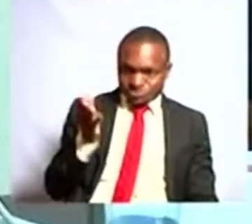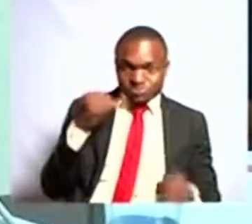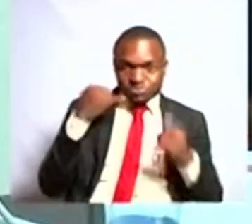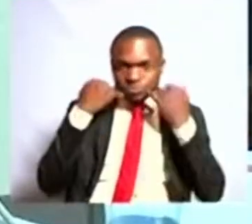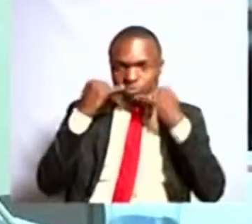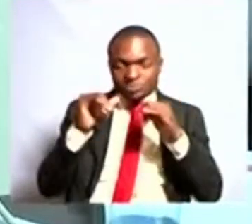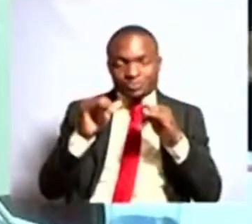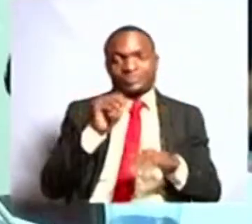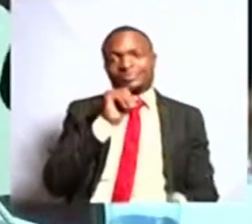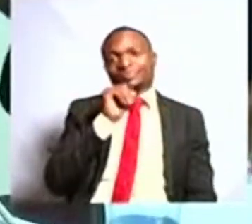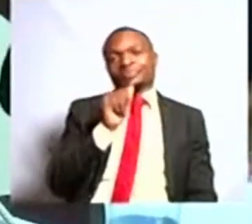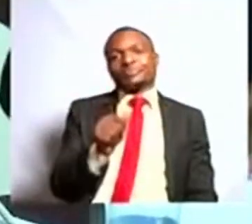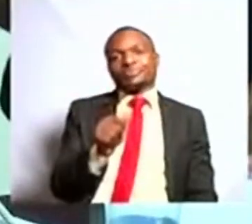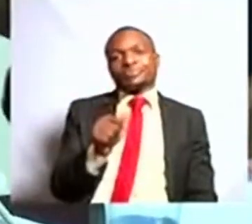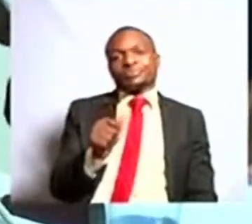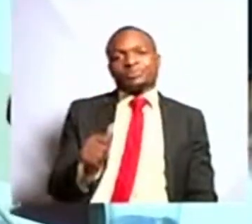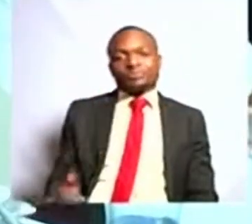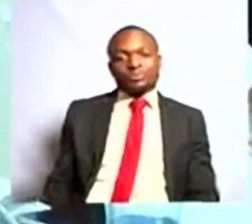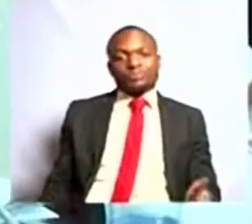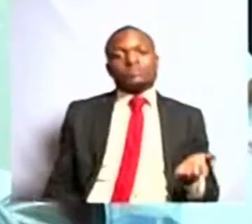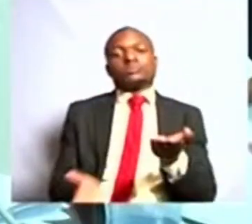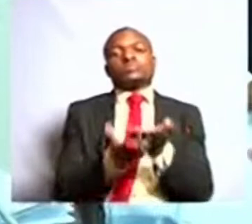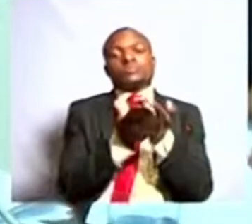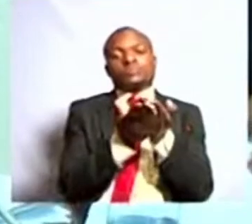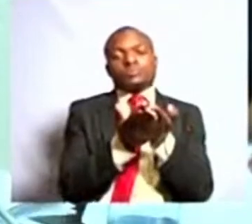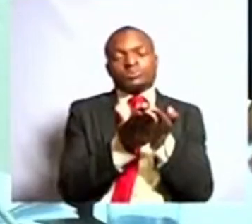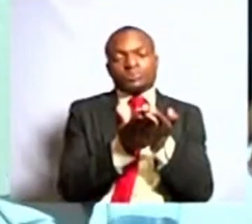were not appended to